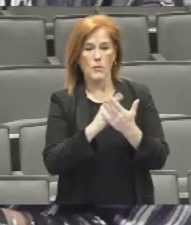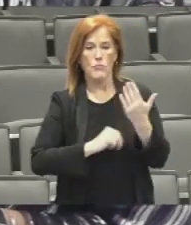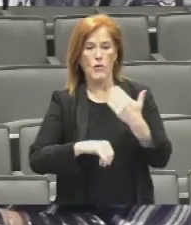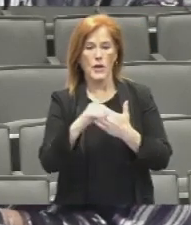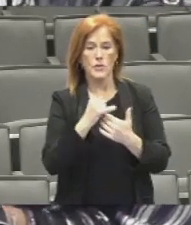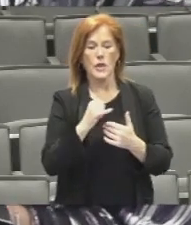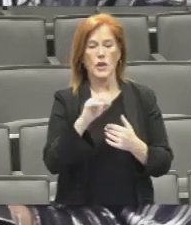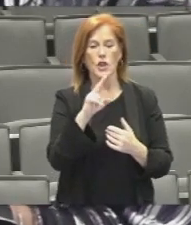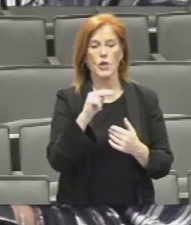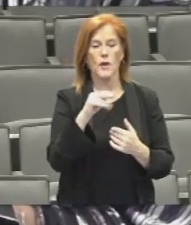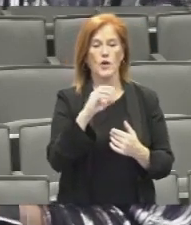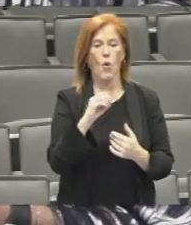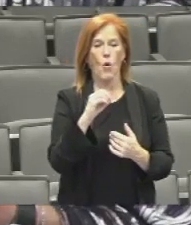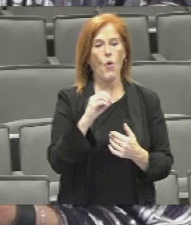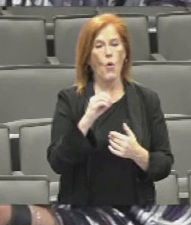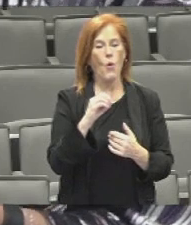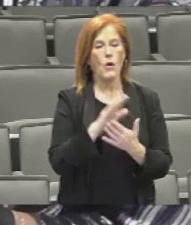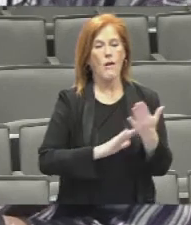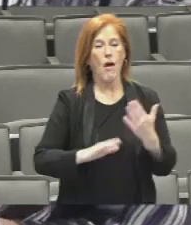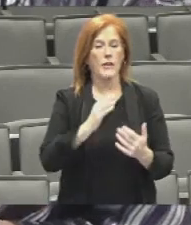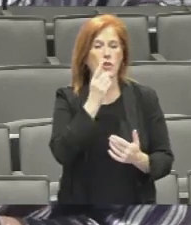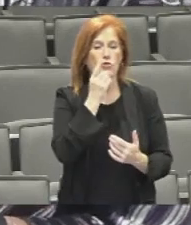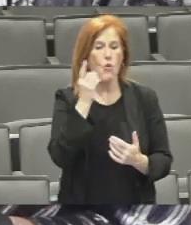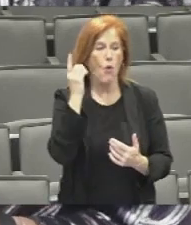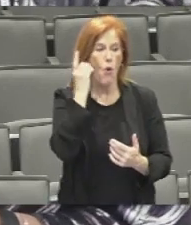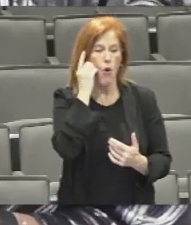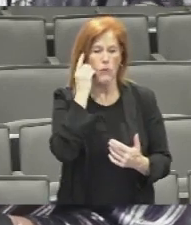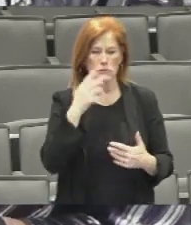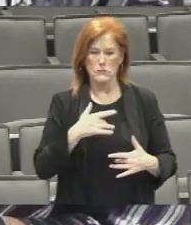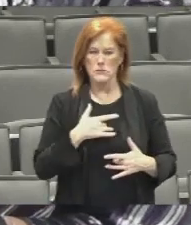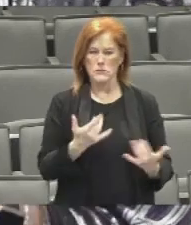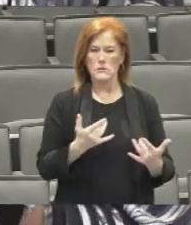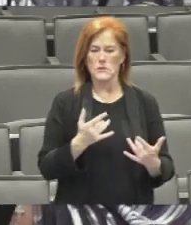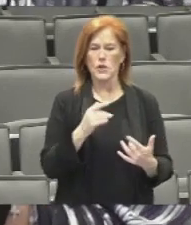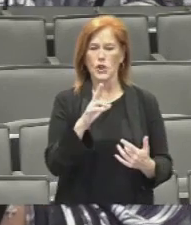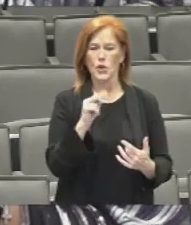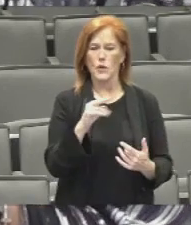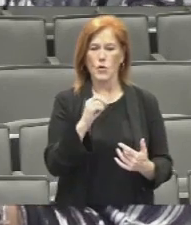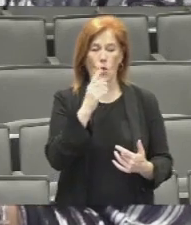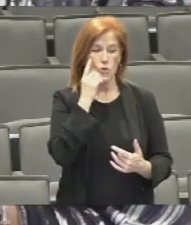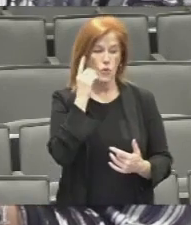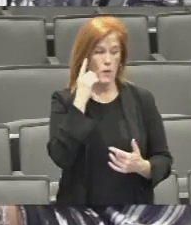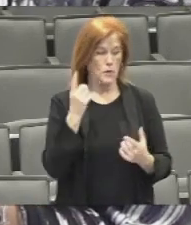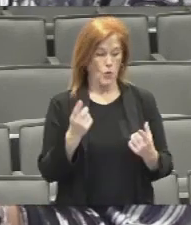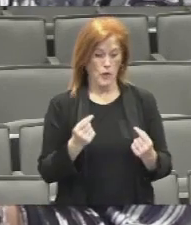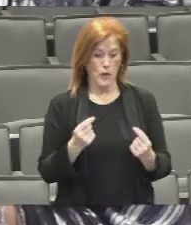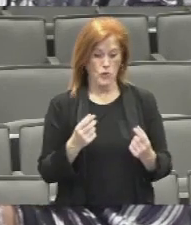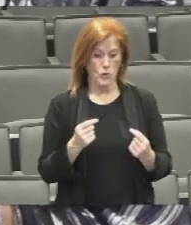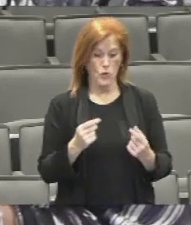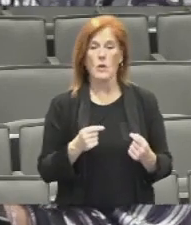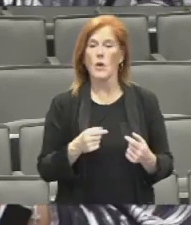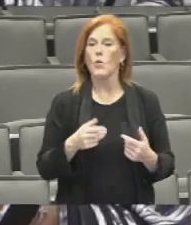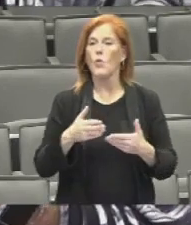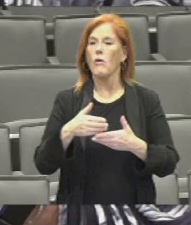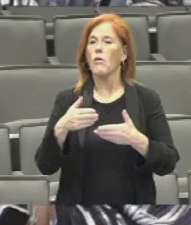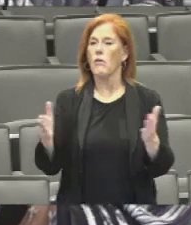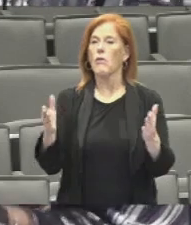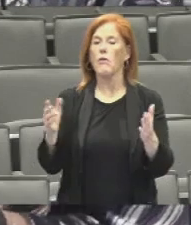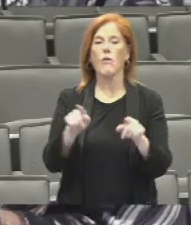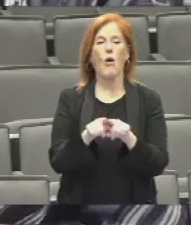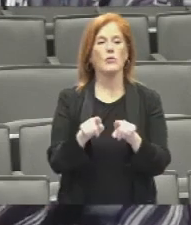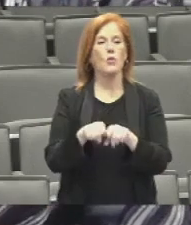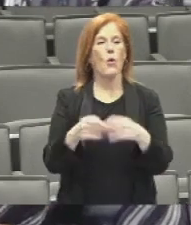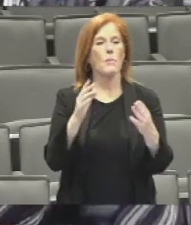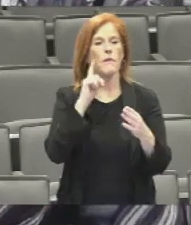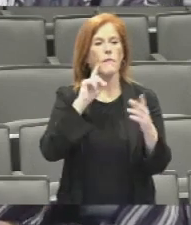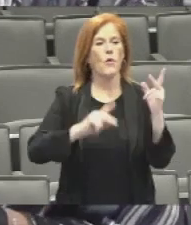UNO dormitories. And you may say, what are the UNO dormitories doing? They are there for the general public, because it may